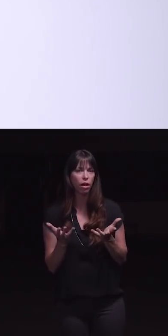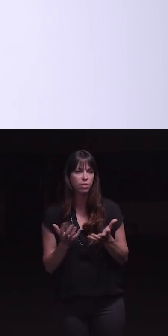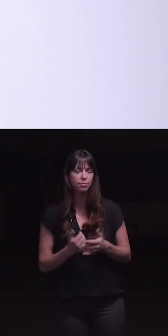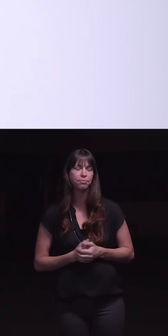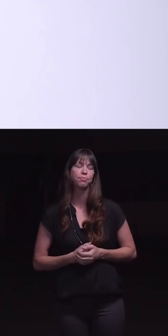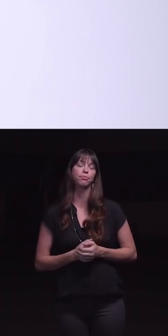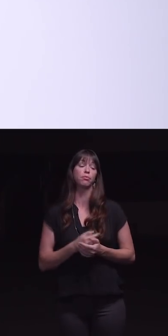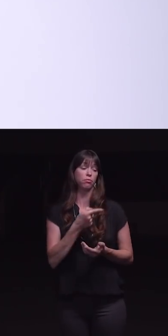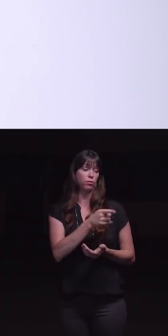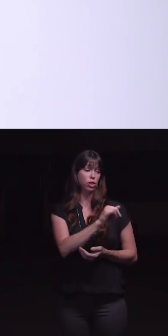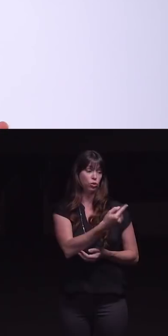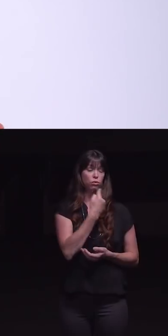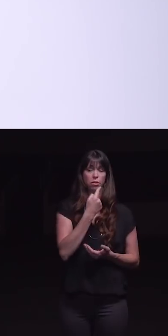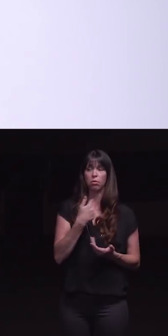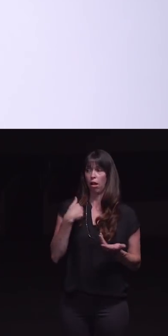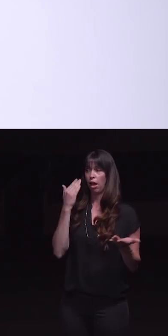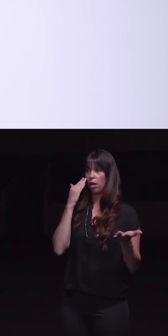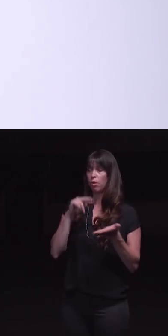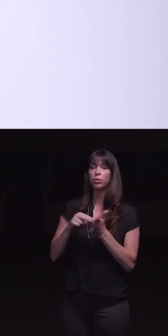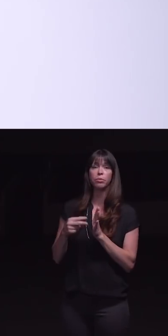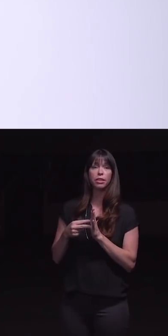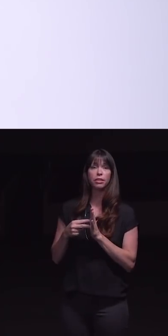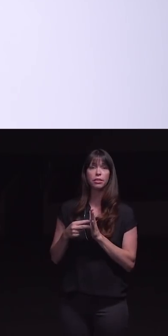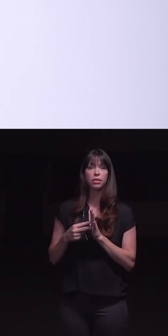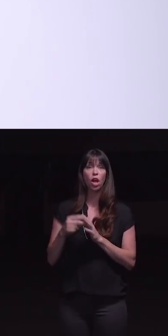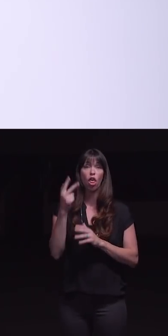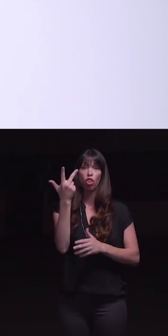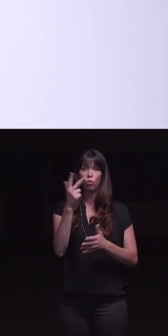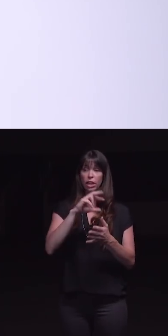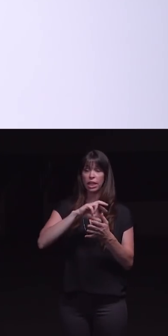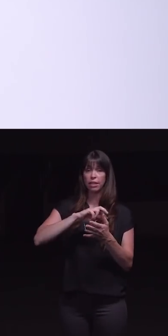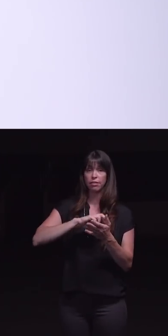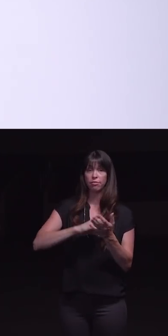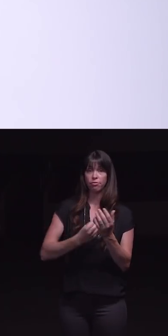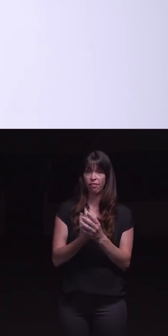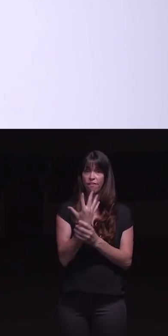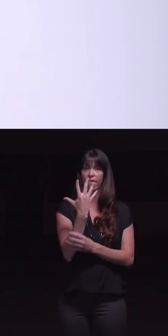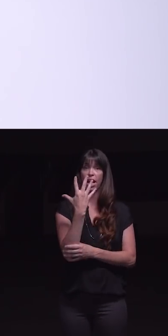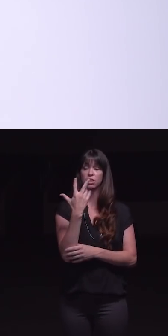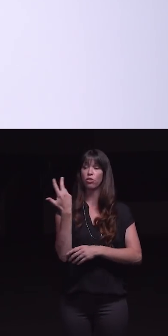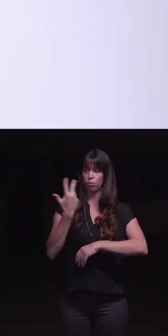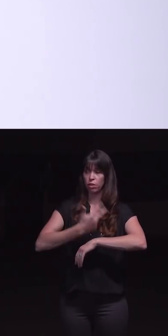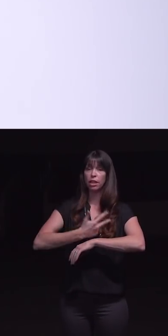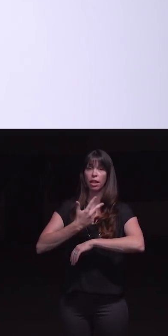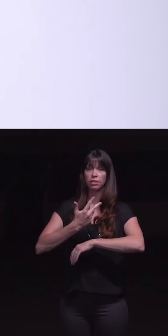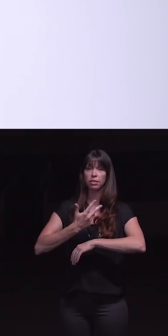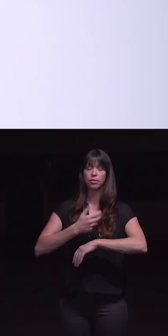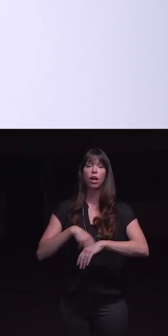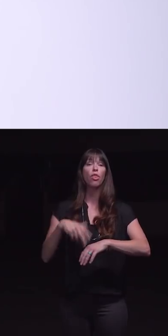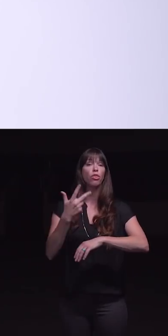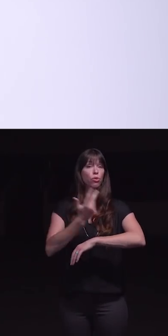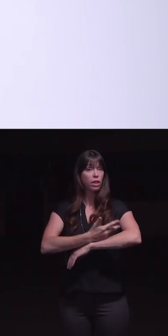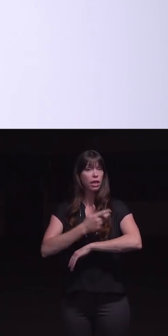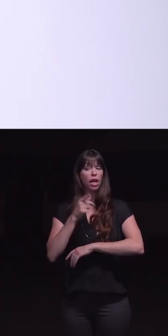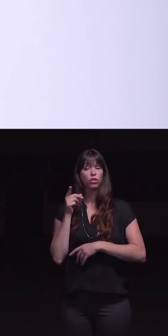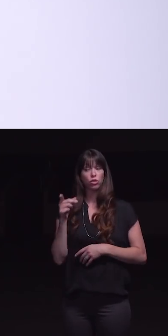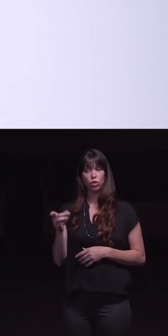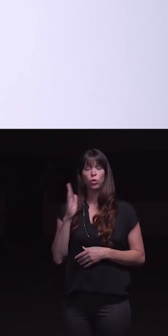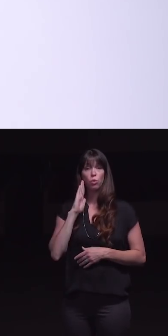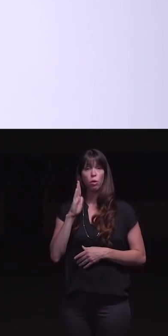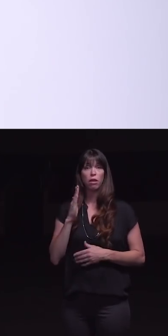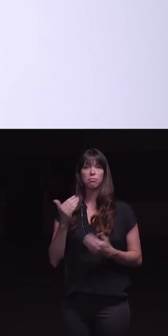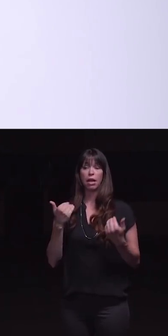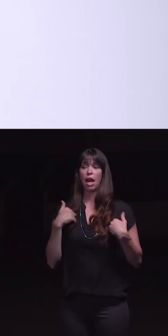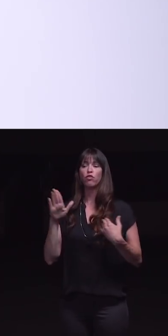means. And Joseph says, well, I know what that means. The three vines are 3 days. And in 3 days, you are going